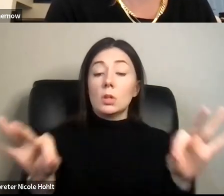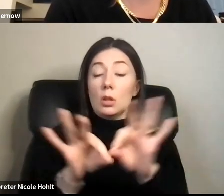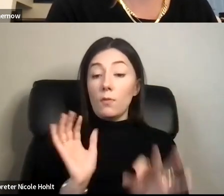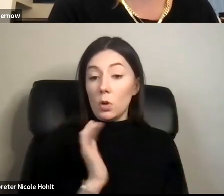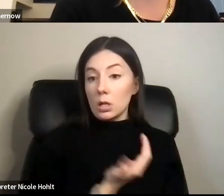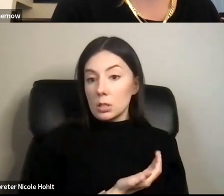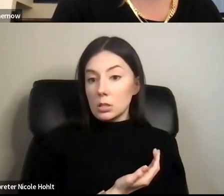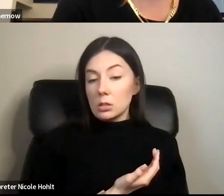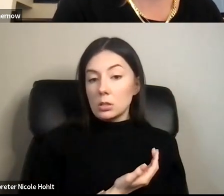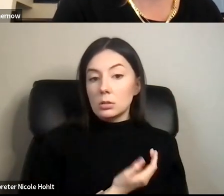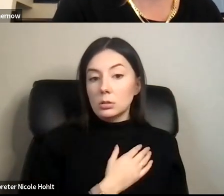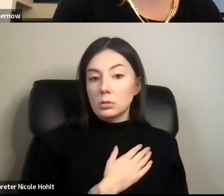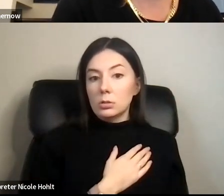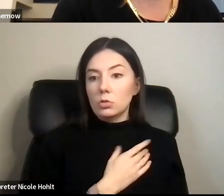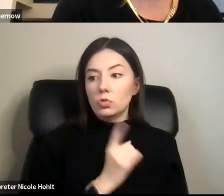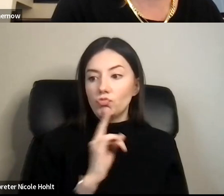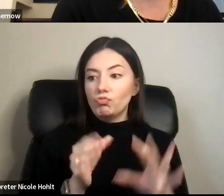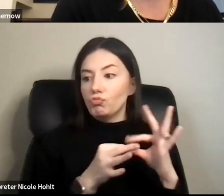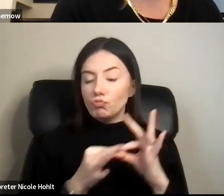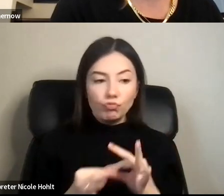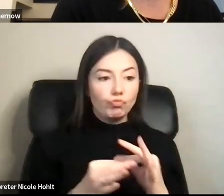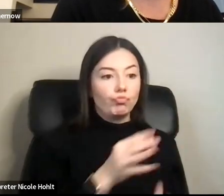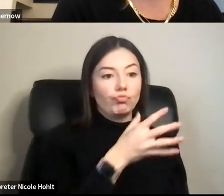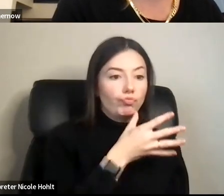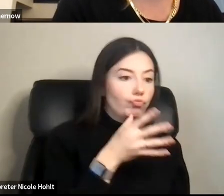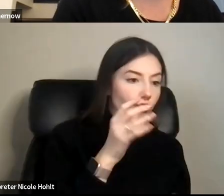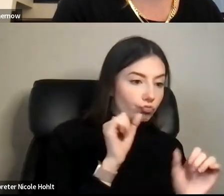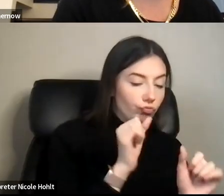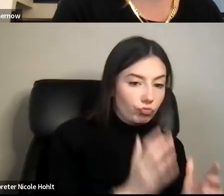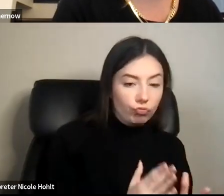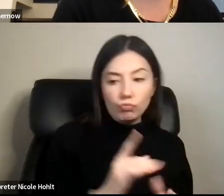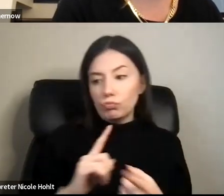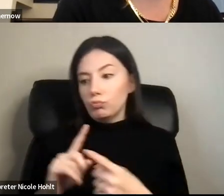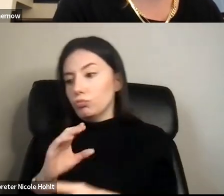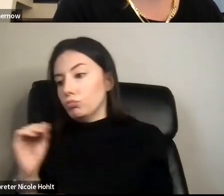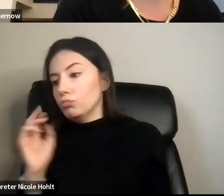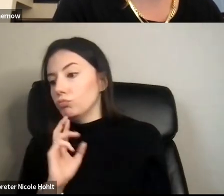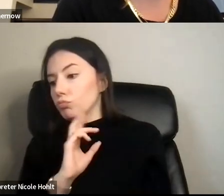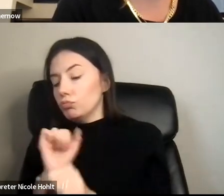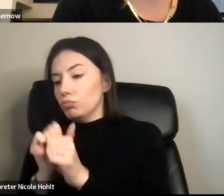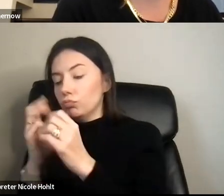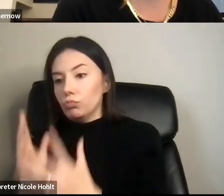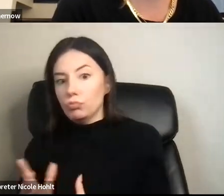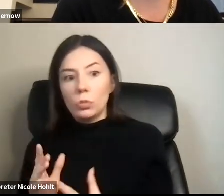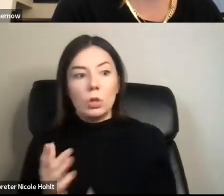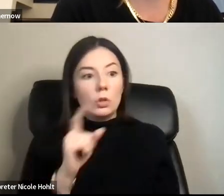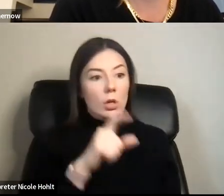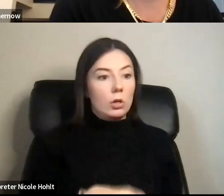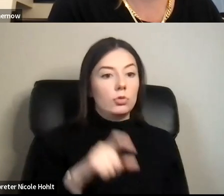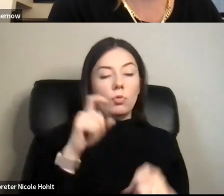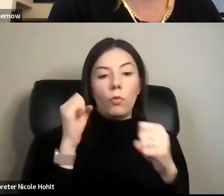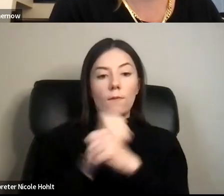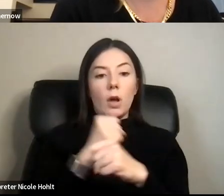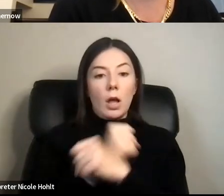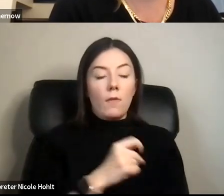us to be connected to the farm workers that grow our food and to fight for their rights as